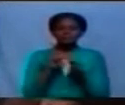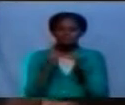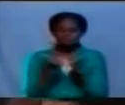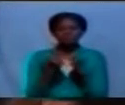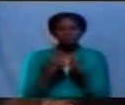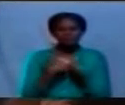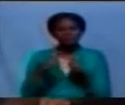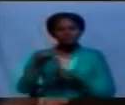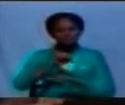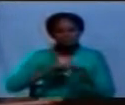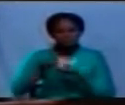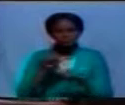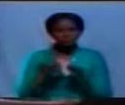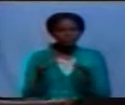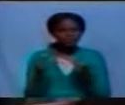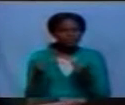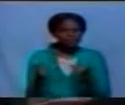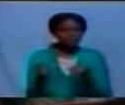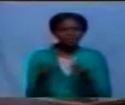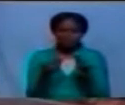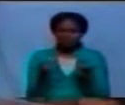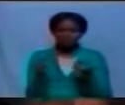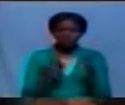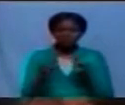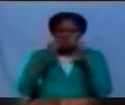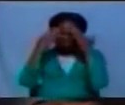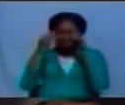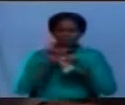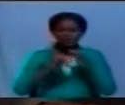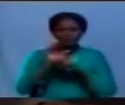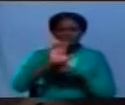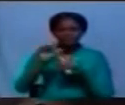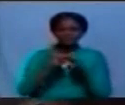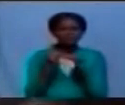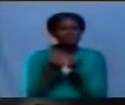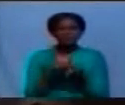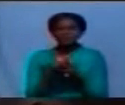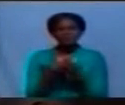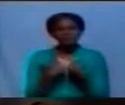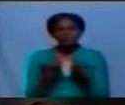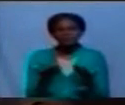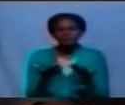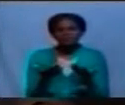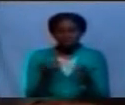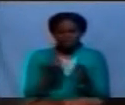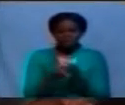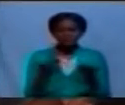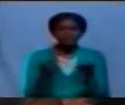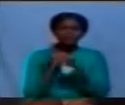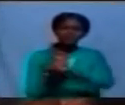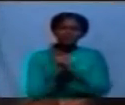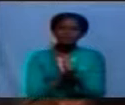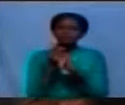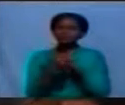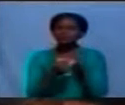been around, yes, but few people know about it. What do you do as a Bankers Association of Zambia? You regulate banks, you protect banks'